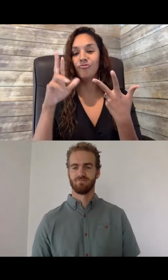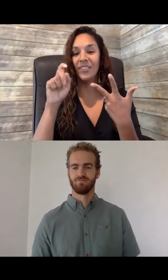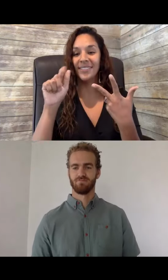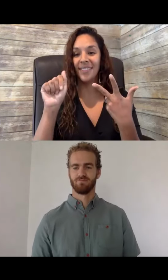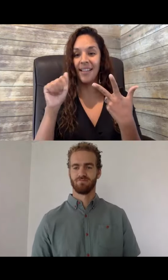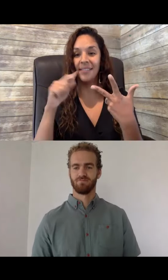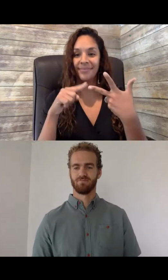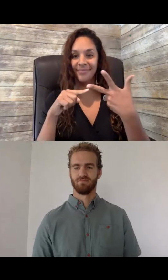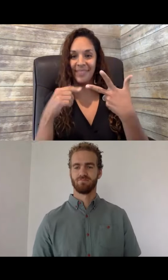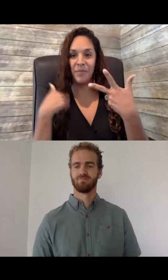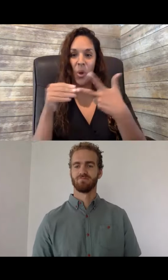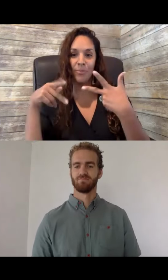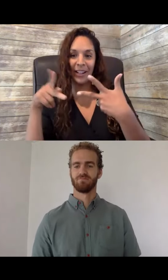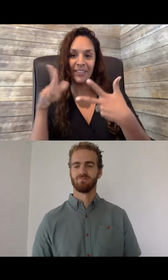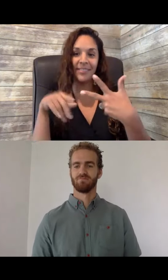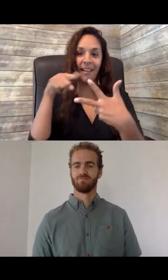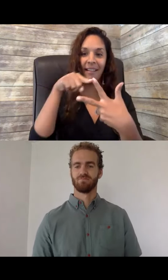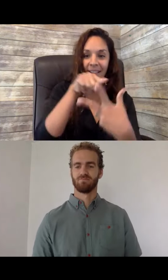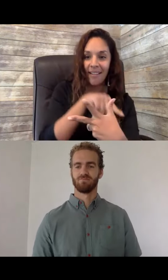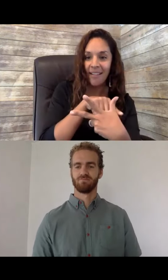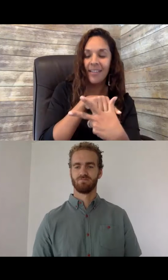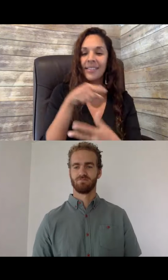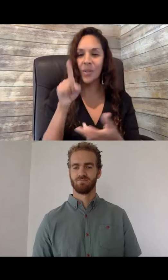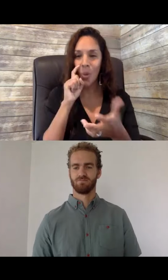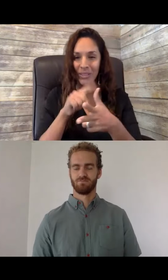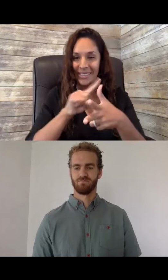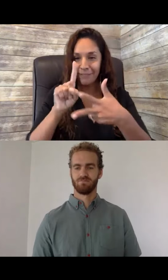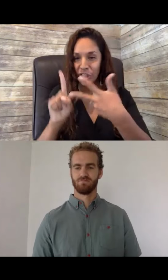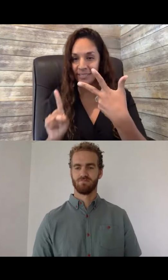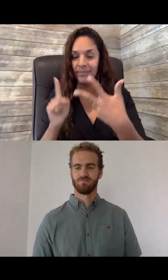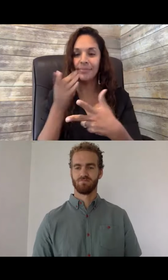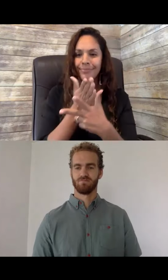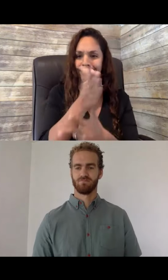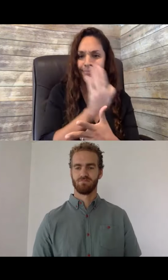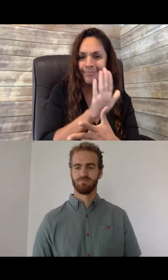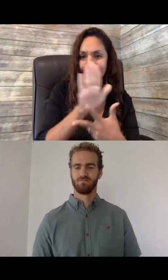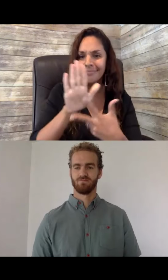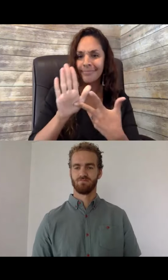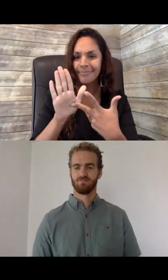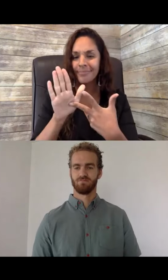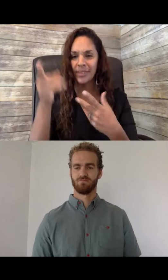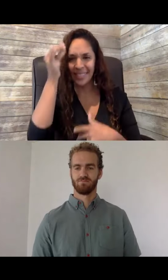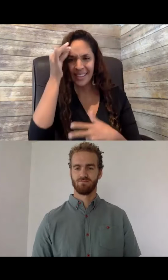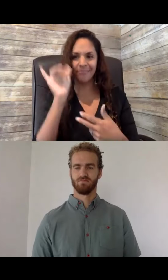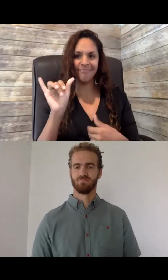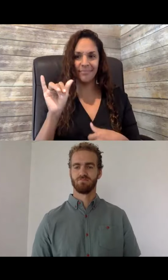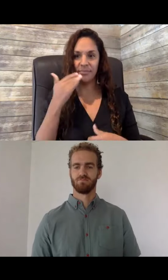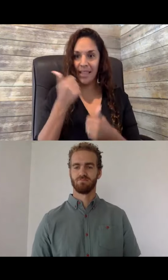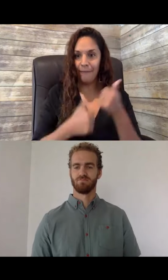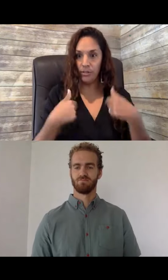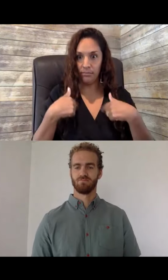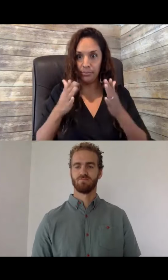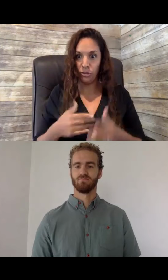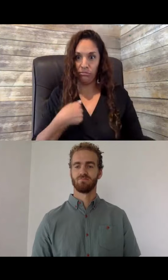So we have Jerry, Fatima, and Greta. Greta has more privileges than the other two. Do you notice the difference in what